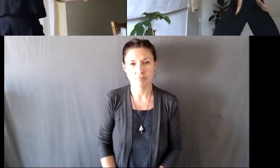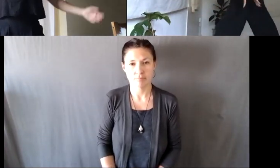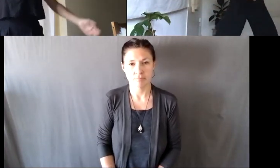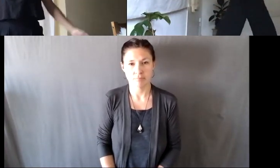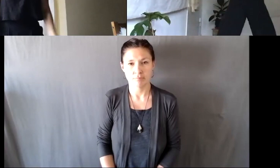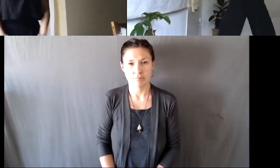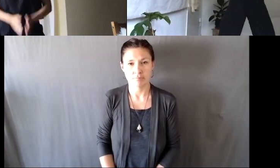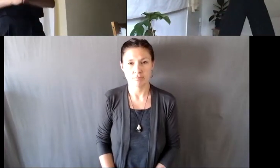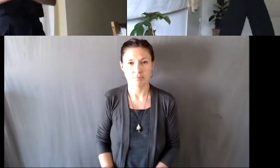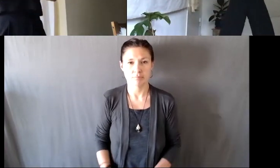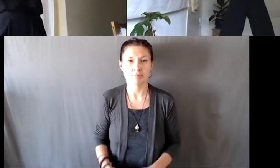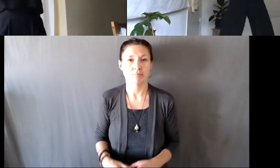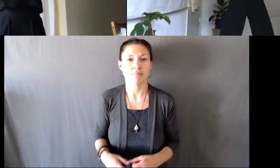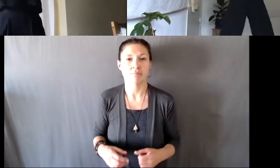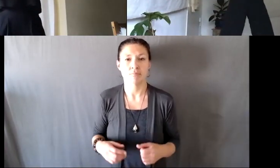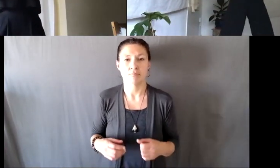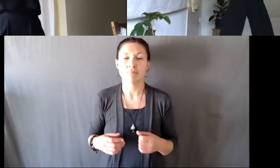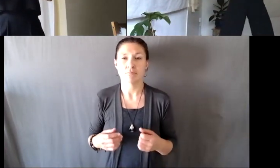Release,